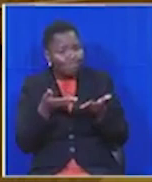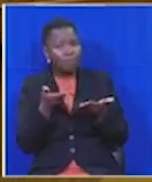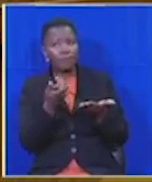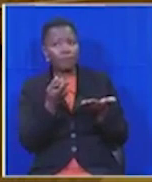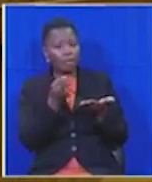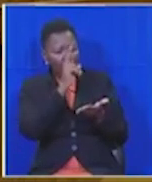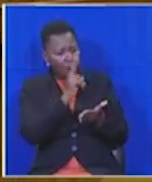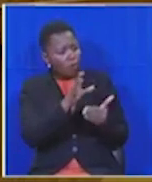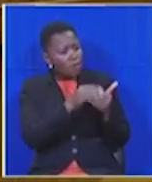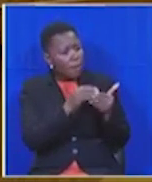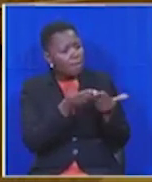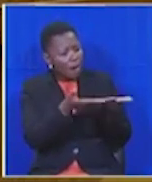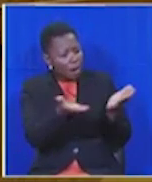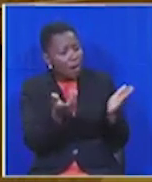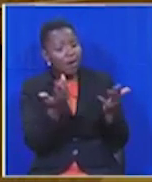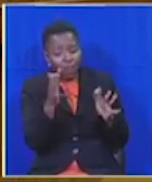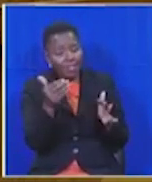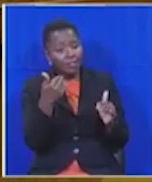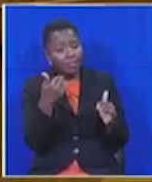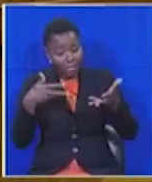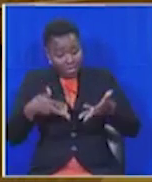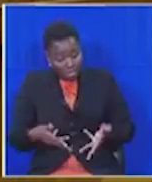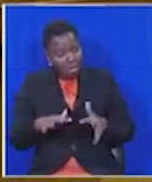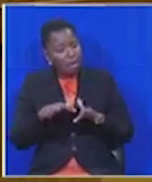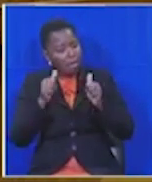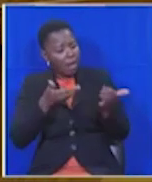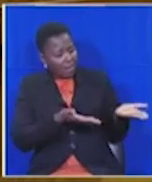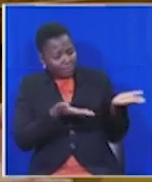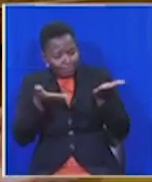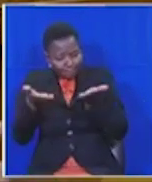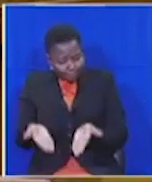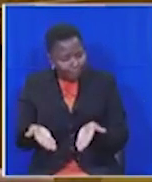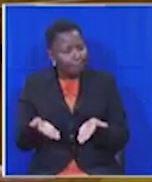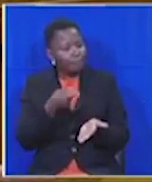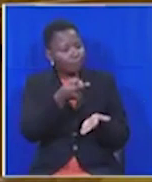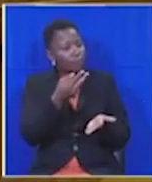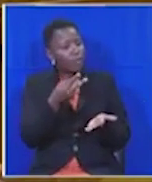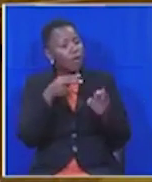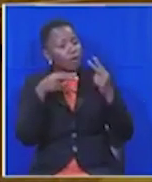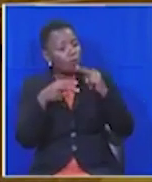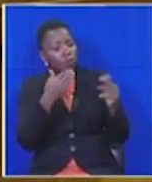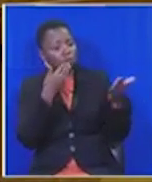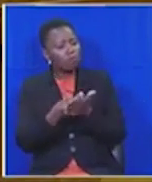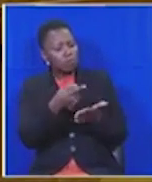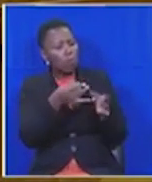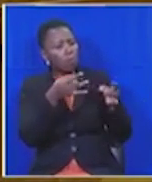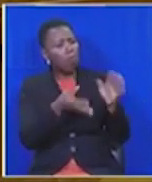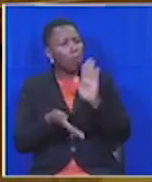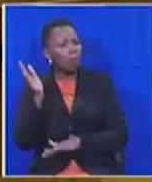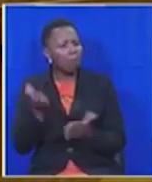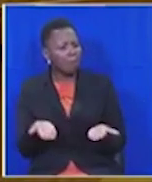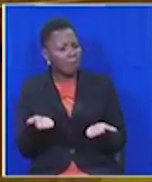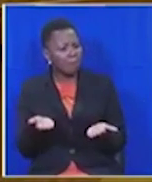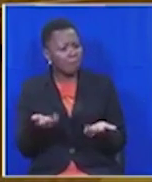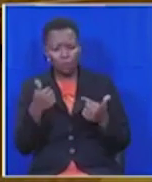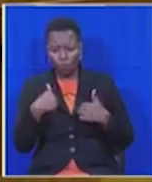Honorable members of the House, this is the platform. Please come, make your point, and you run away. What you expect